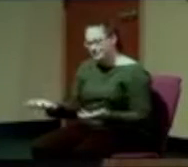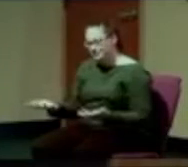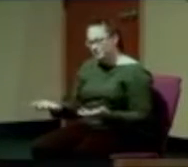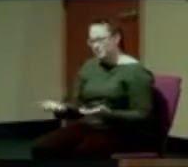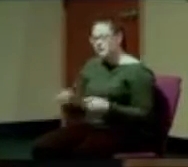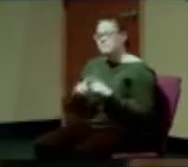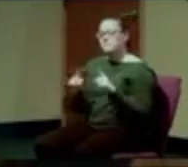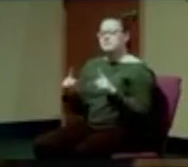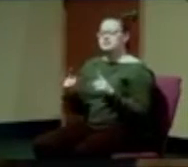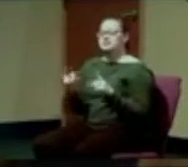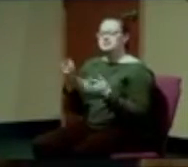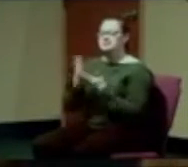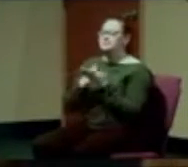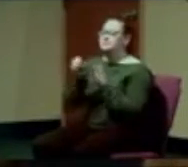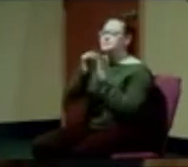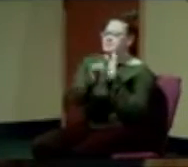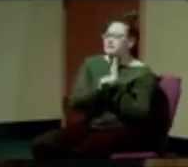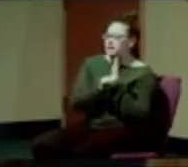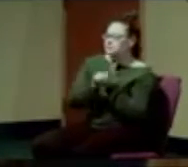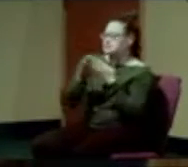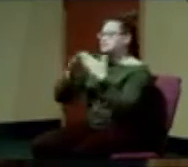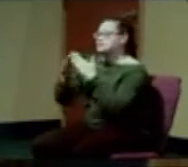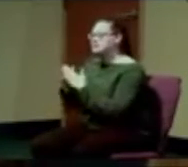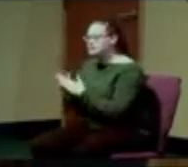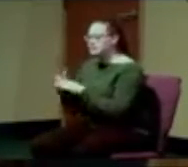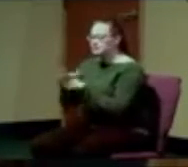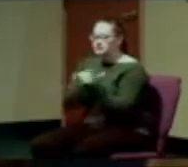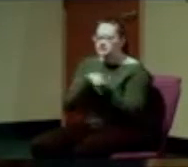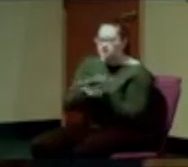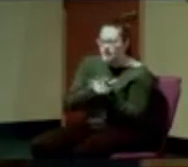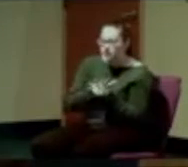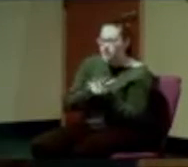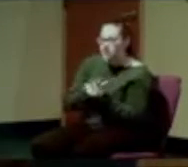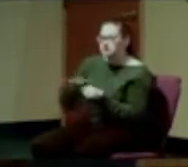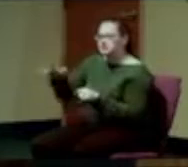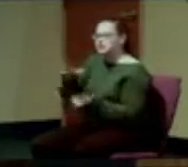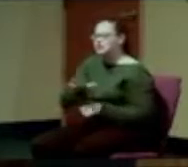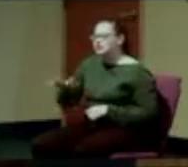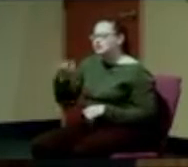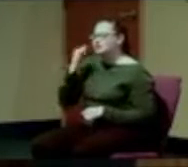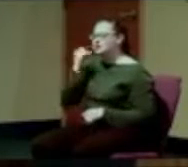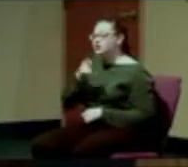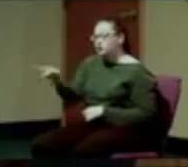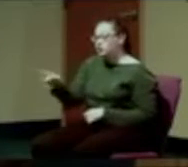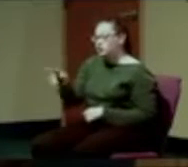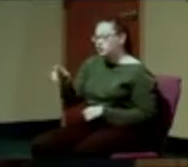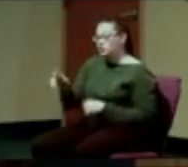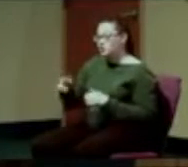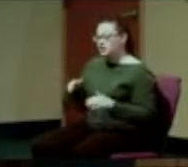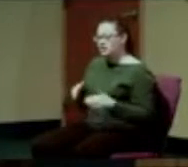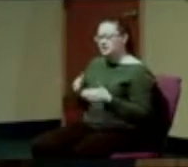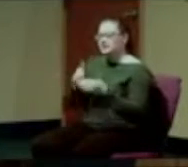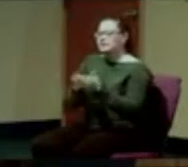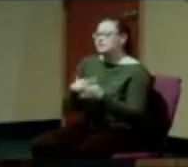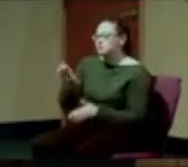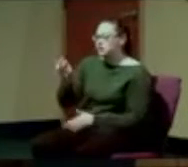There are some states and cities and counties and jurisdictions that if you commit a crime, part